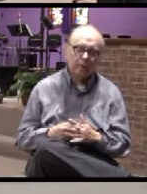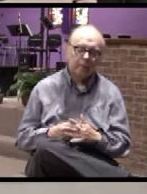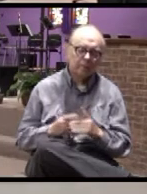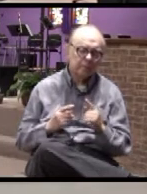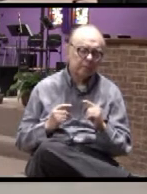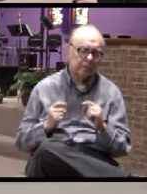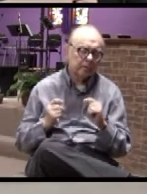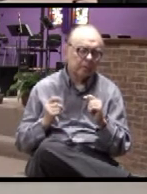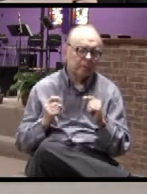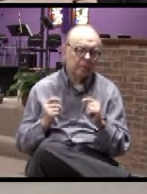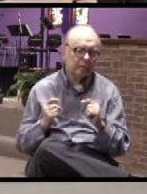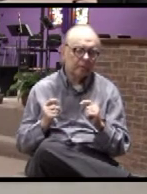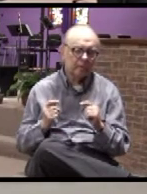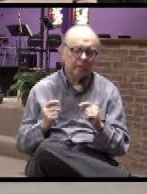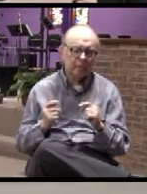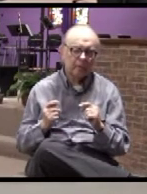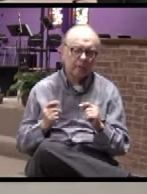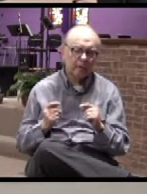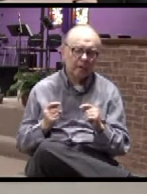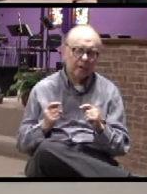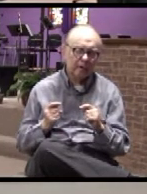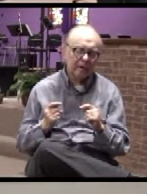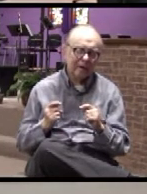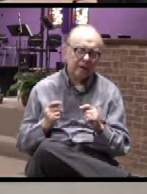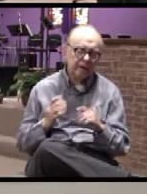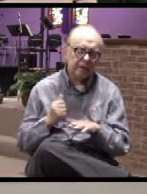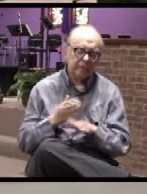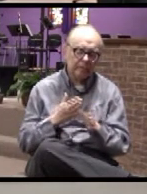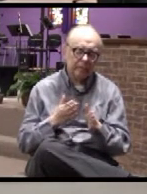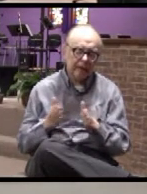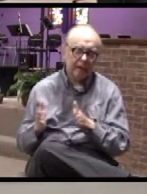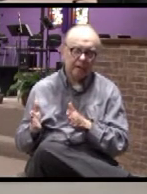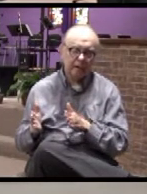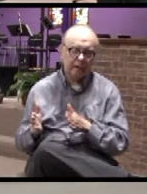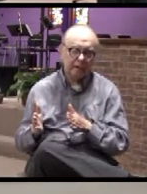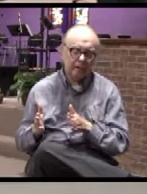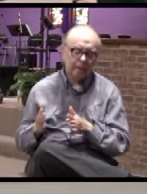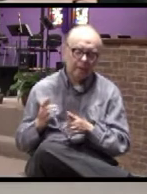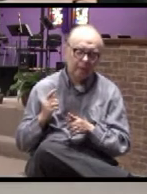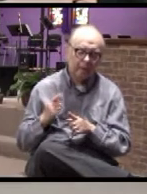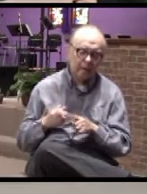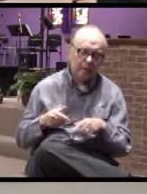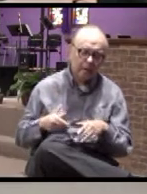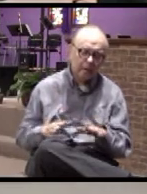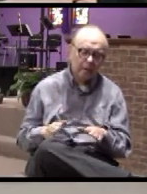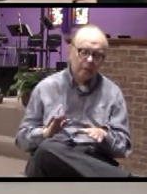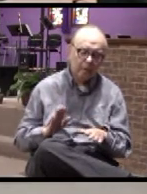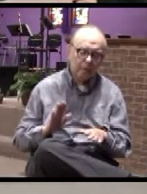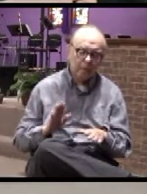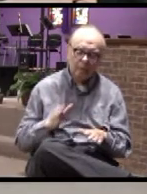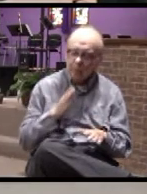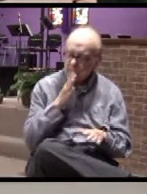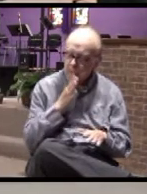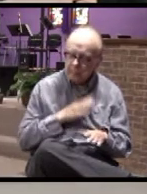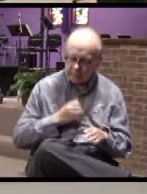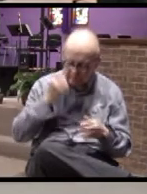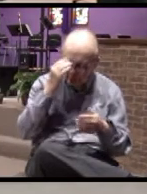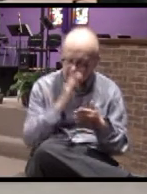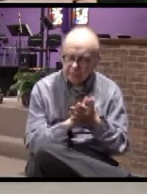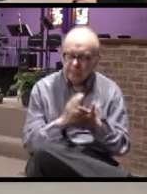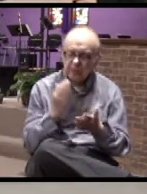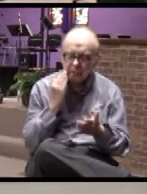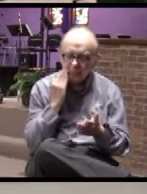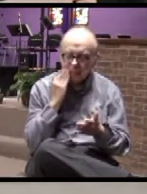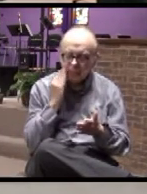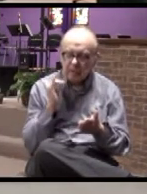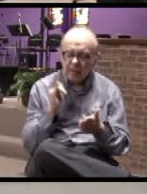contrive a plan. I can't let her husband know that